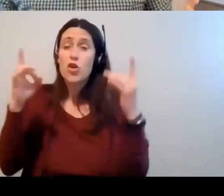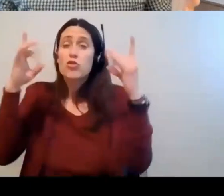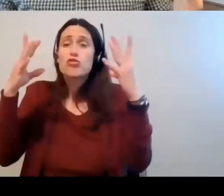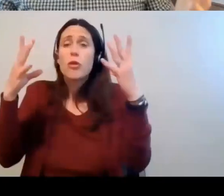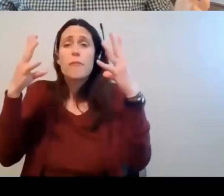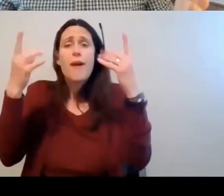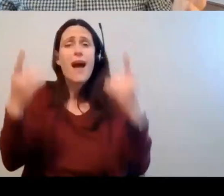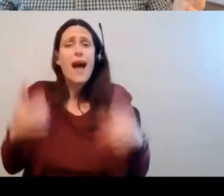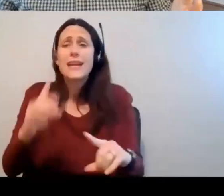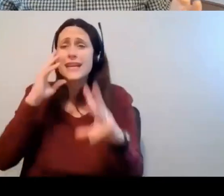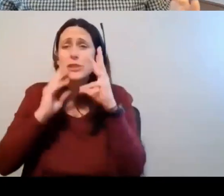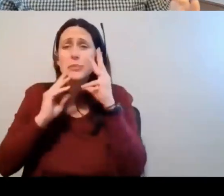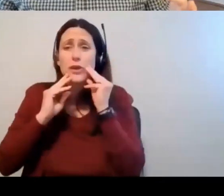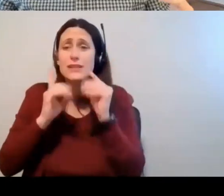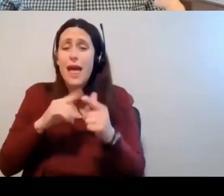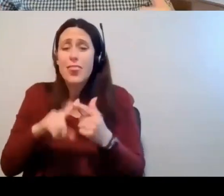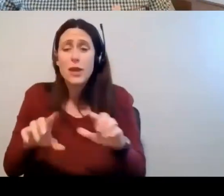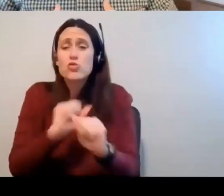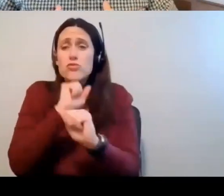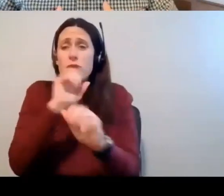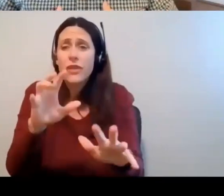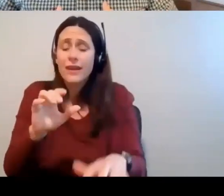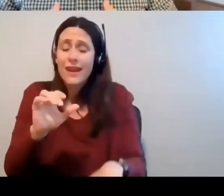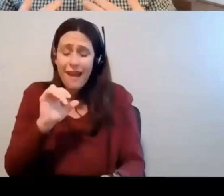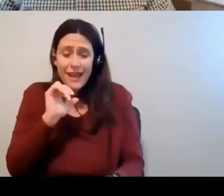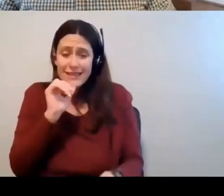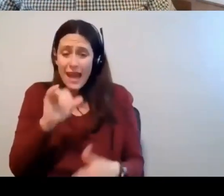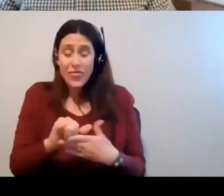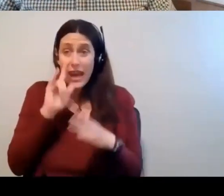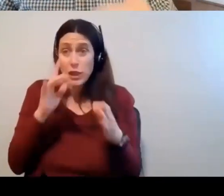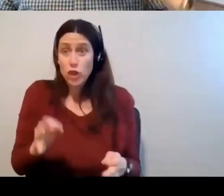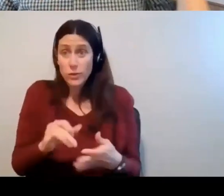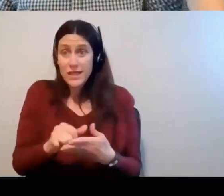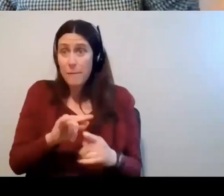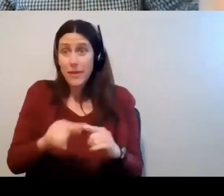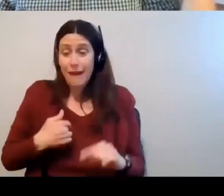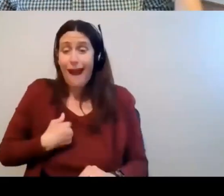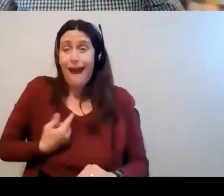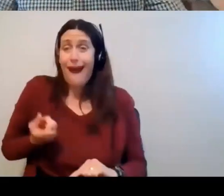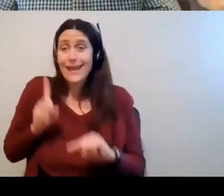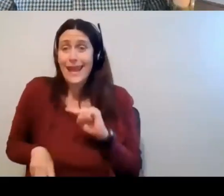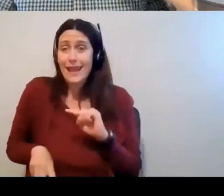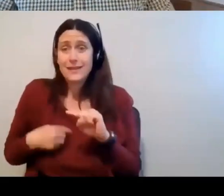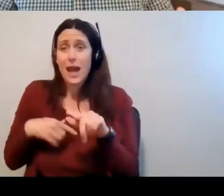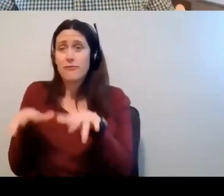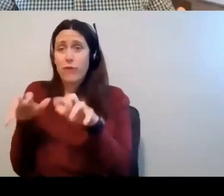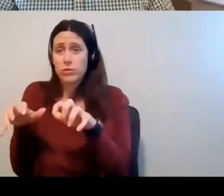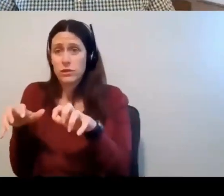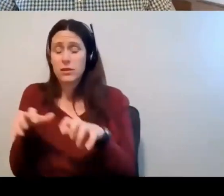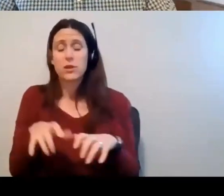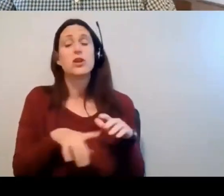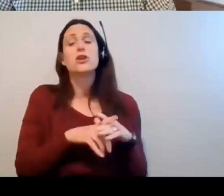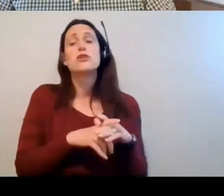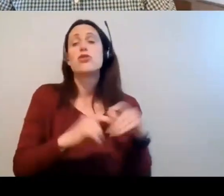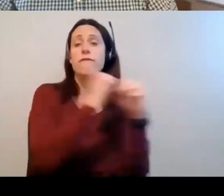I don't do anything. It's not that I don't choose to do it, it's that I can't. I'm frozen. So we have our fight, flight, or freeze